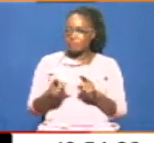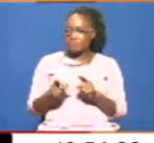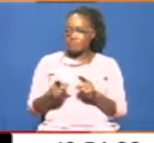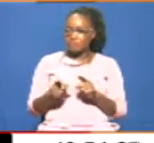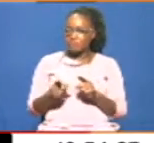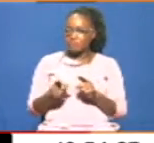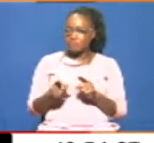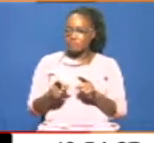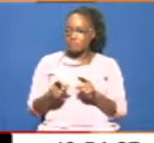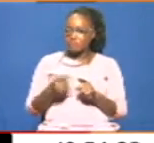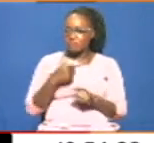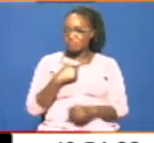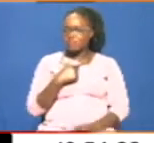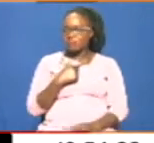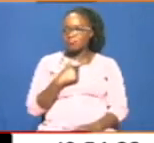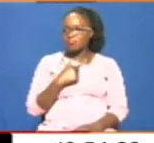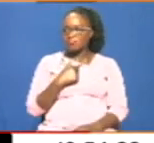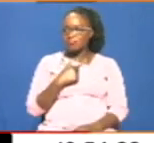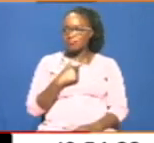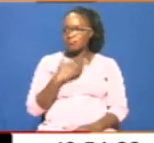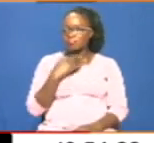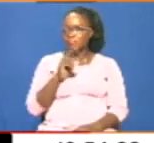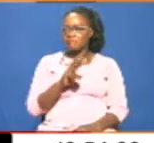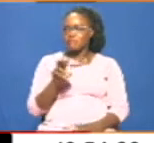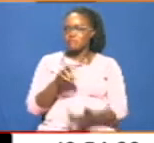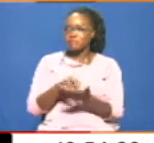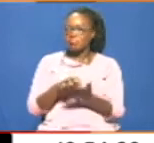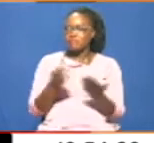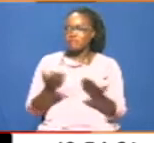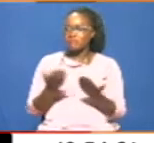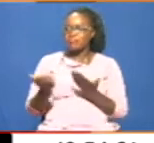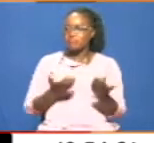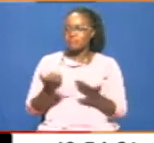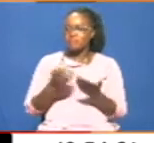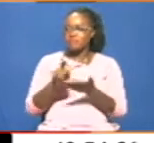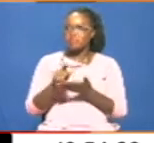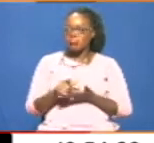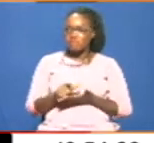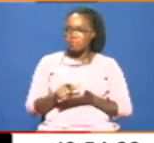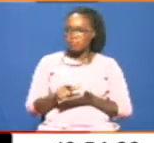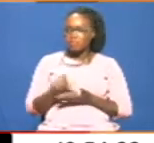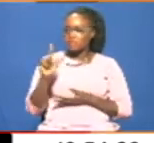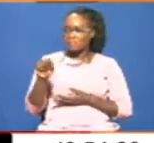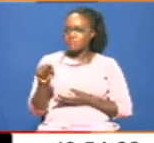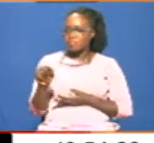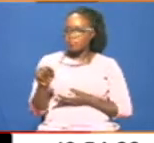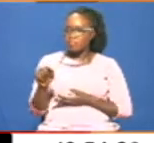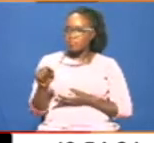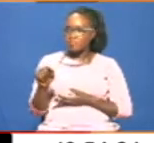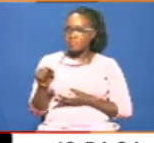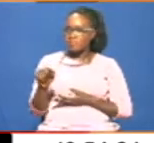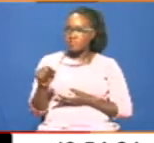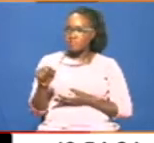I would want to see a situation where business loans are affordable,